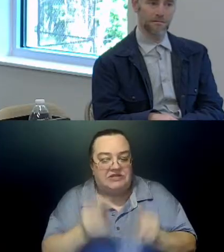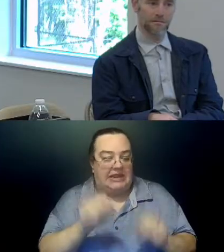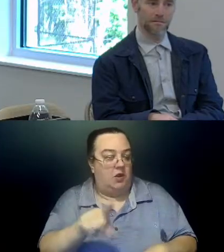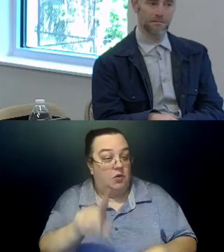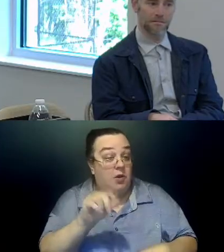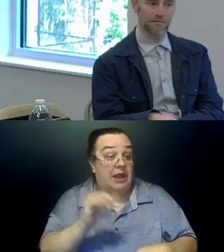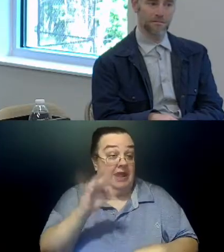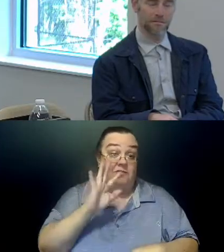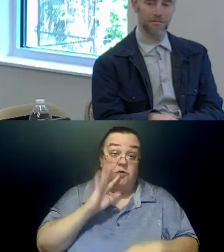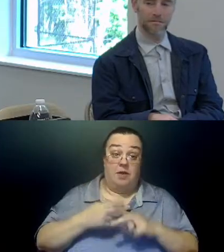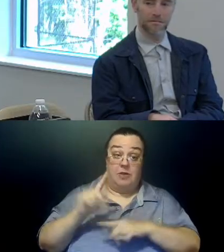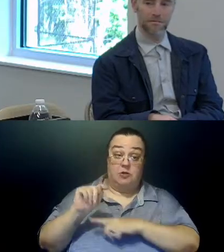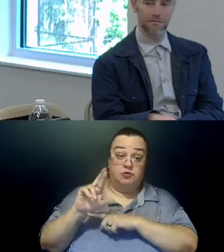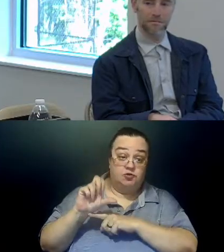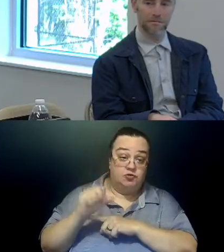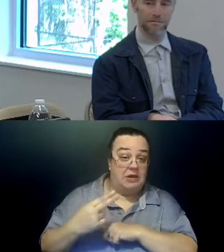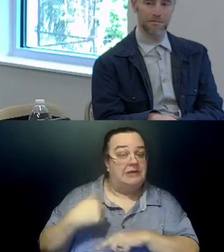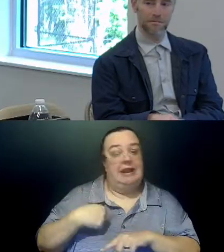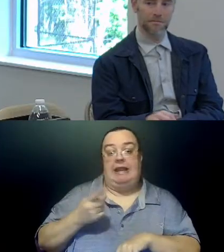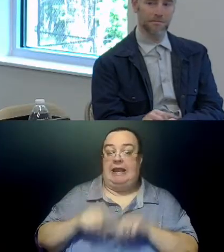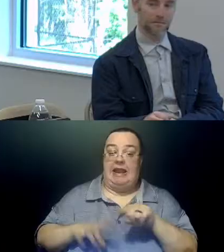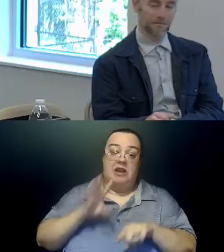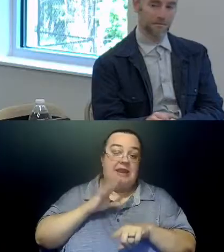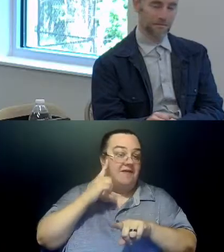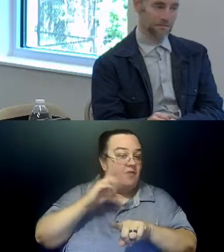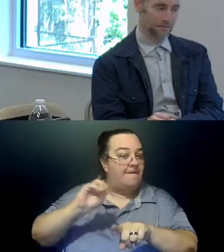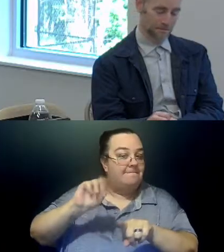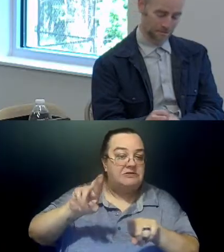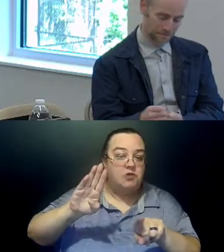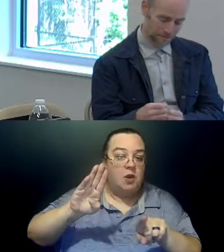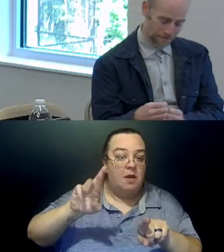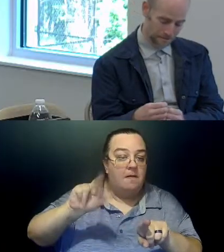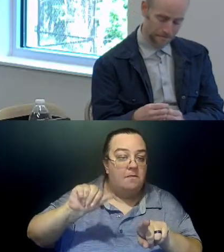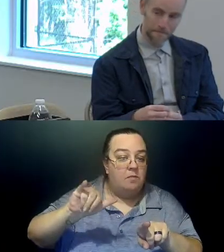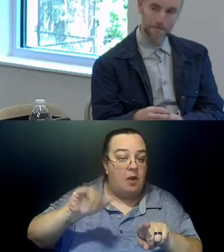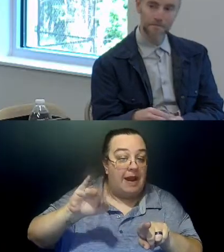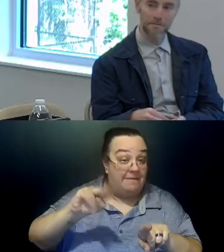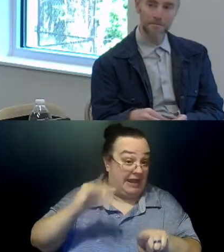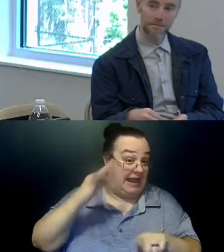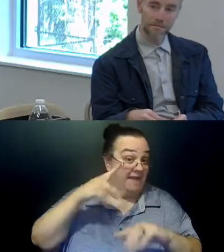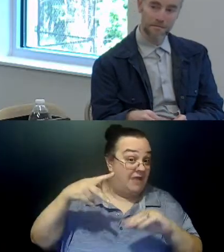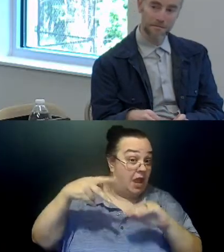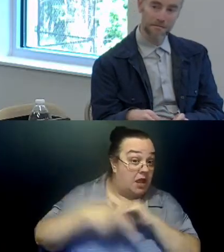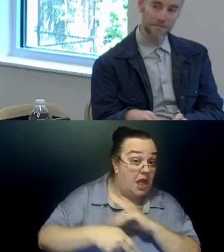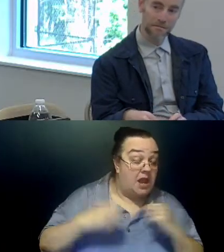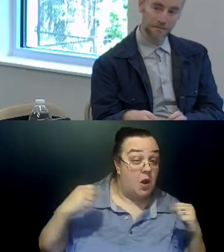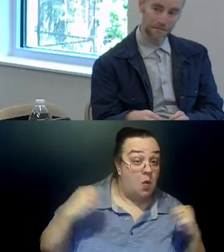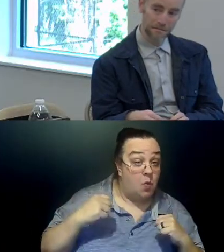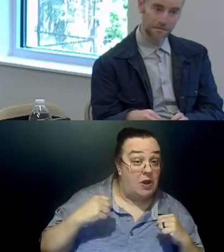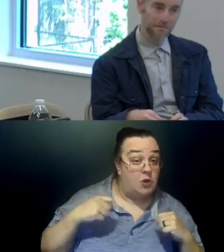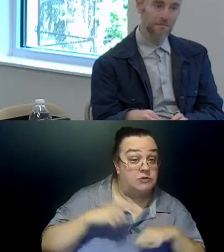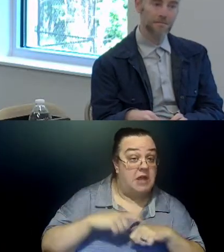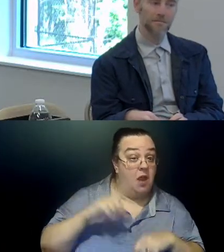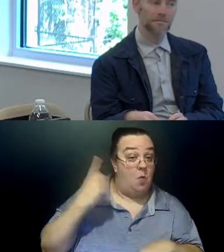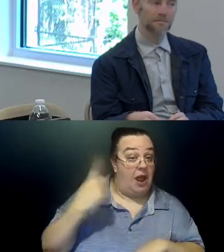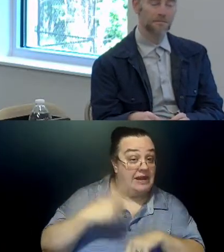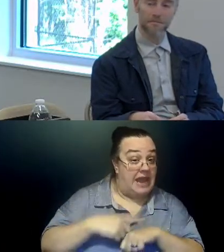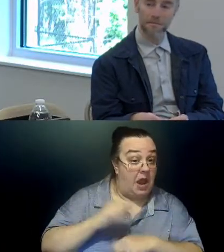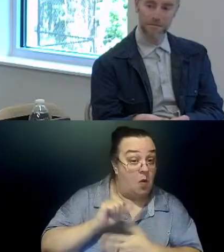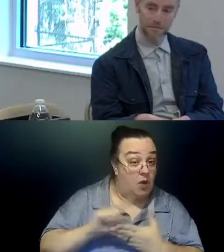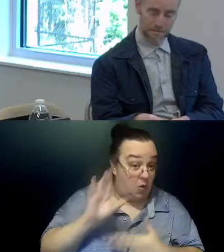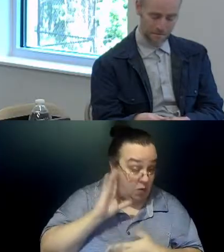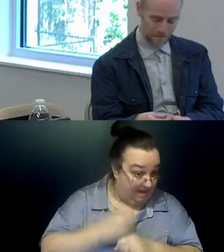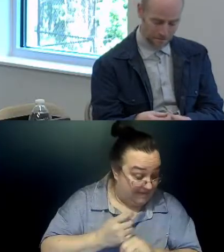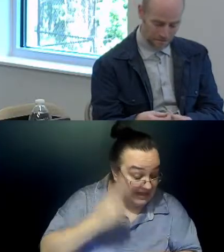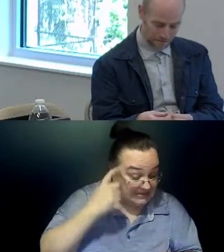about trash, I can't speak for Mr. Brayman about whether or not cutting down in winter to 1 day a week would make sense. If it reduces